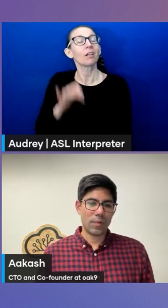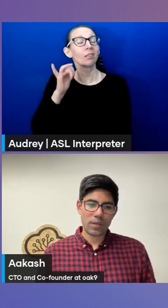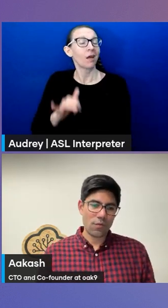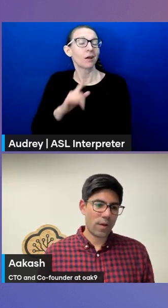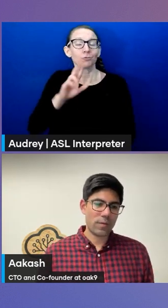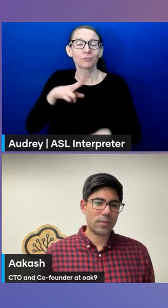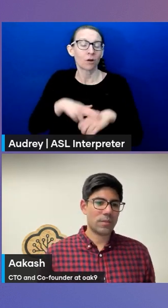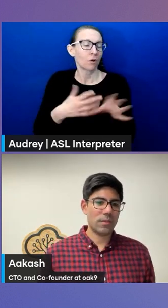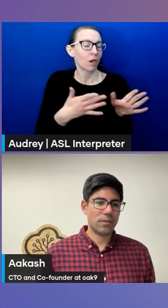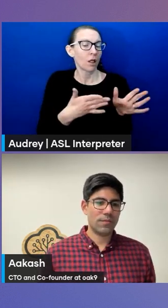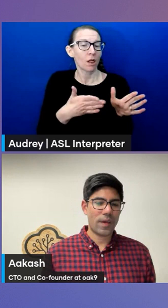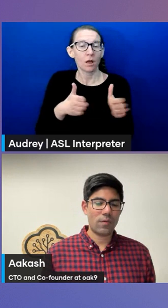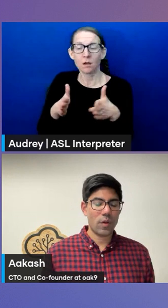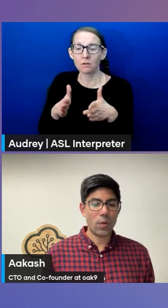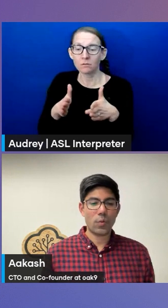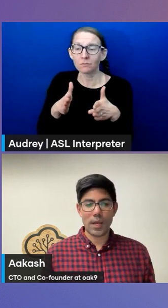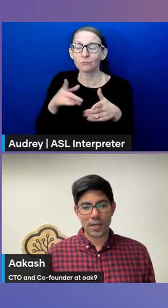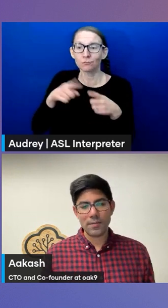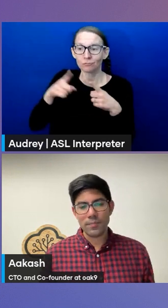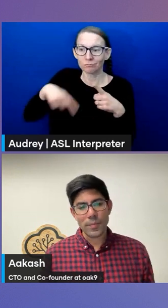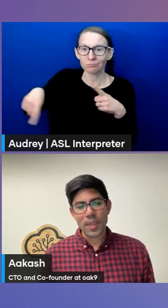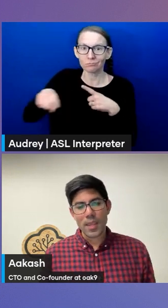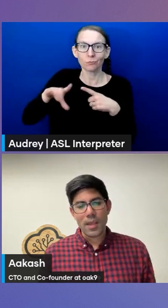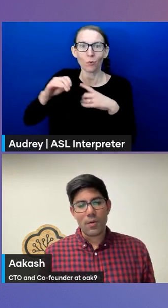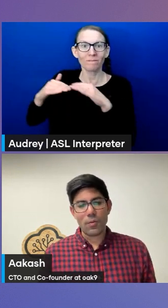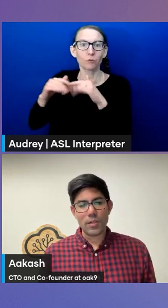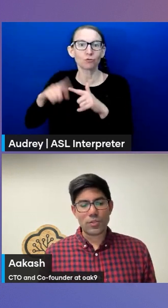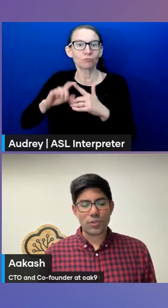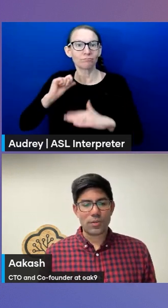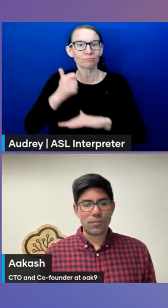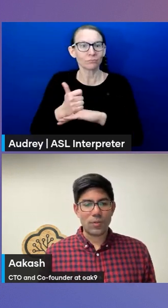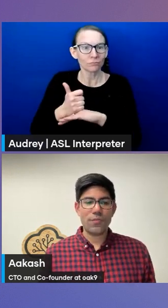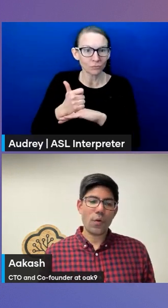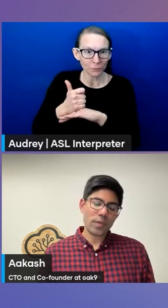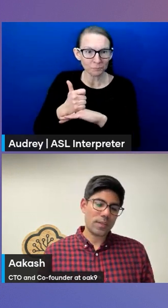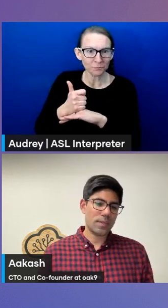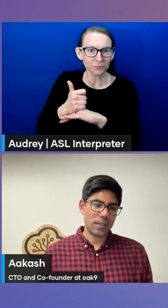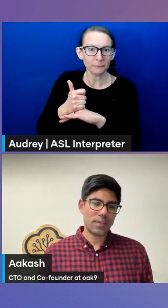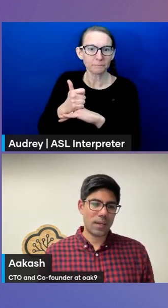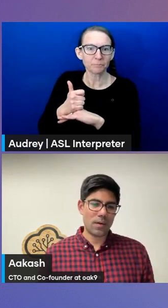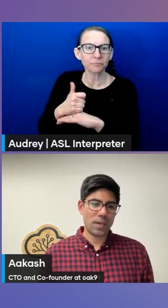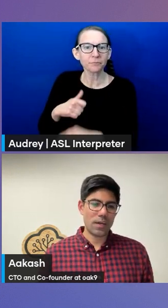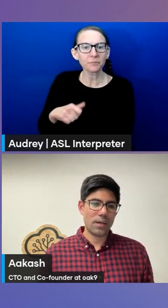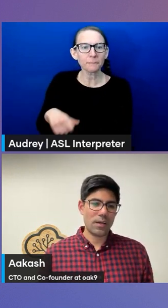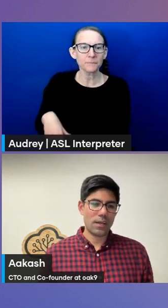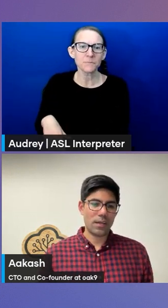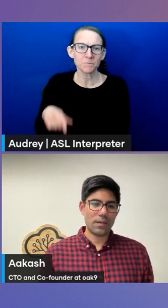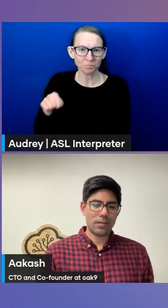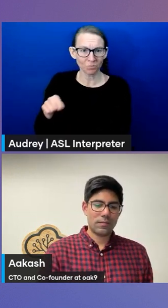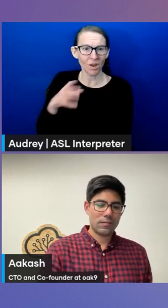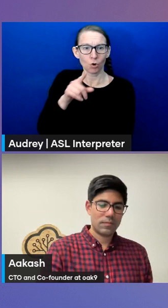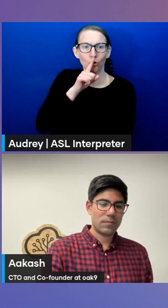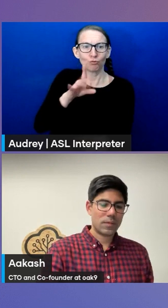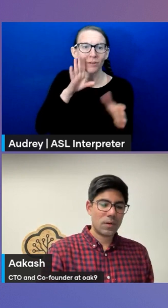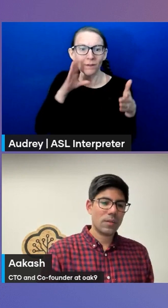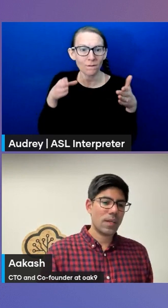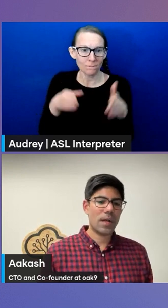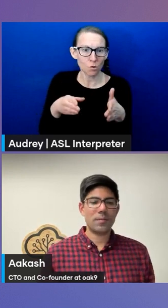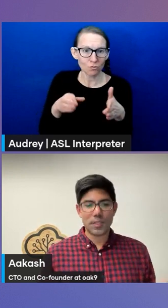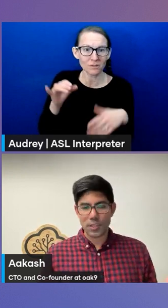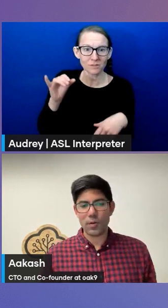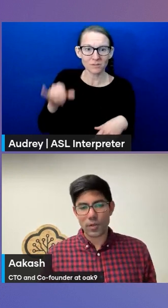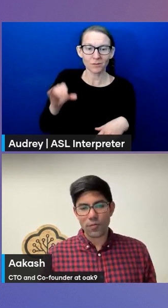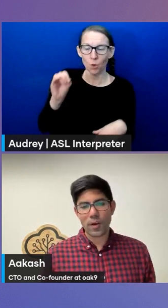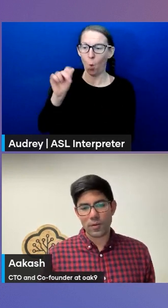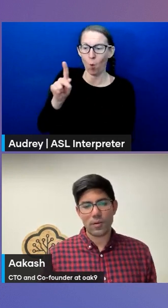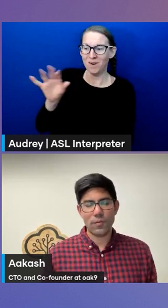and my co-founders to found Oak9, which really focuses in this area. And currently I